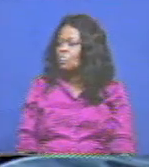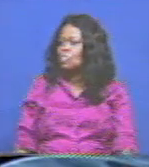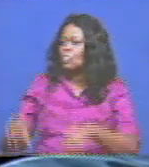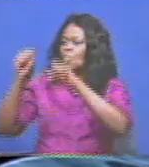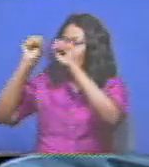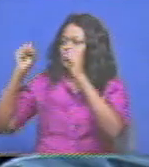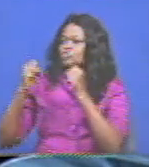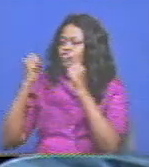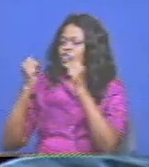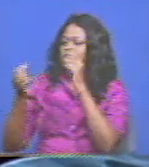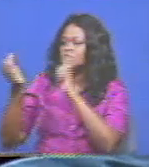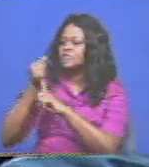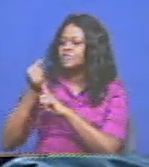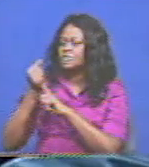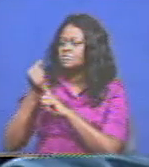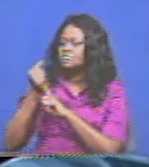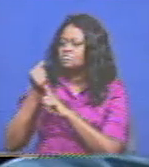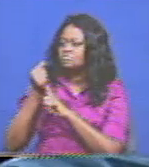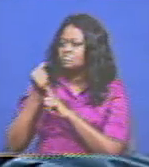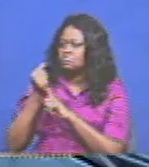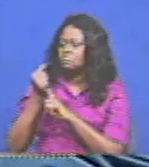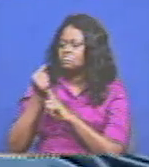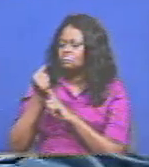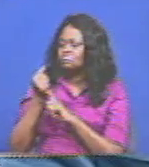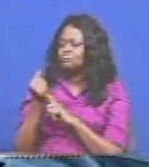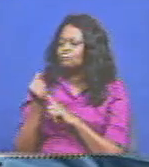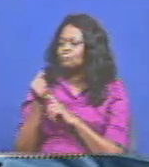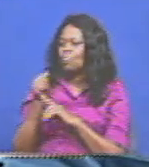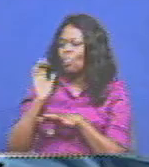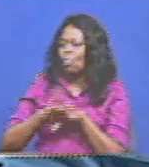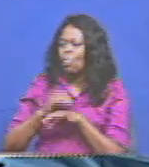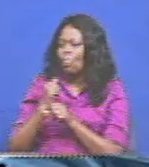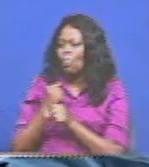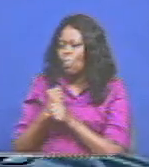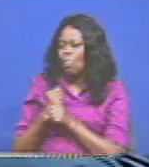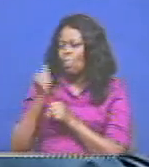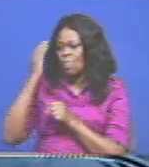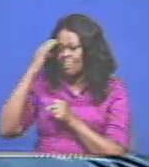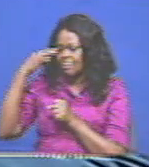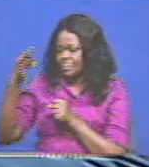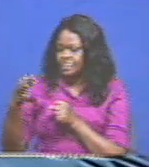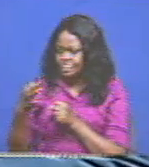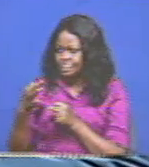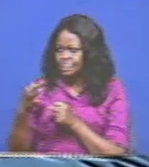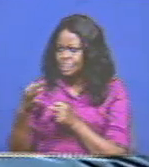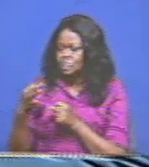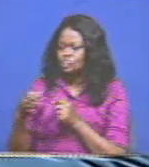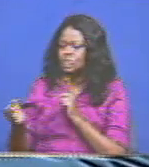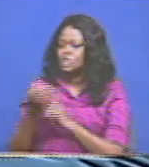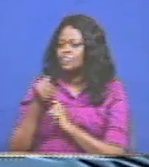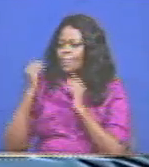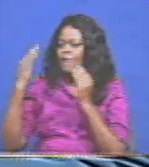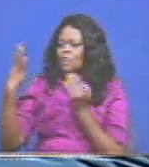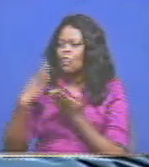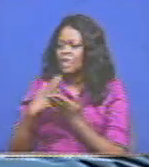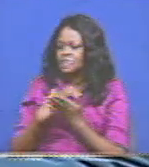realizing what you call a legacy. Mm-hmm. And at least to fulfill the promise of the Big Four. Mm-hmm. Because I would say